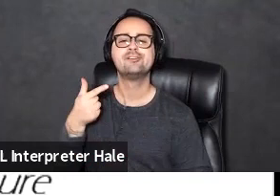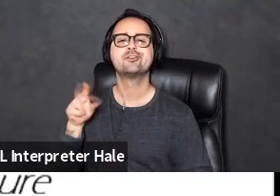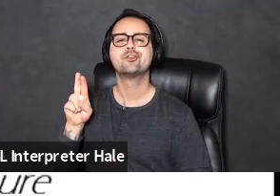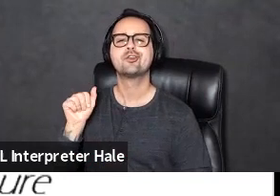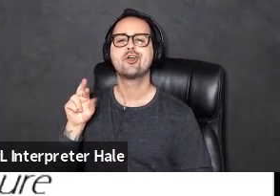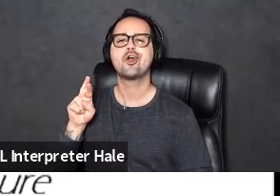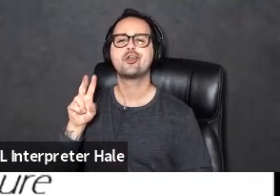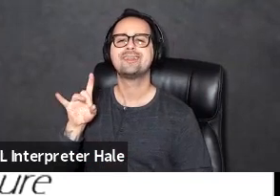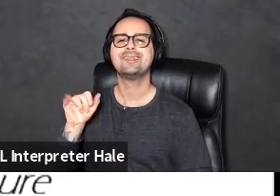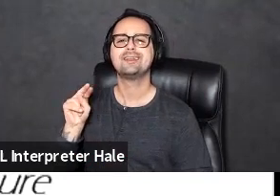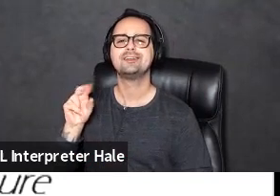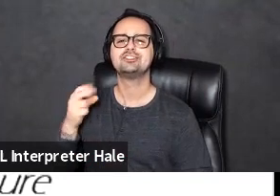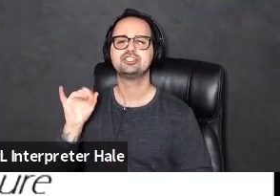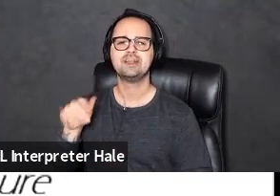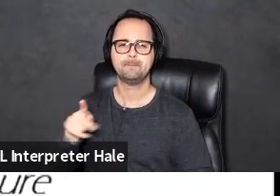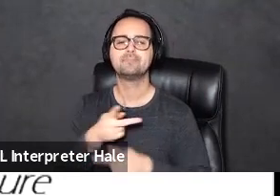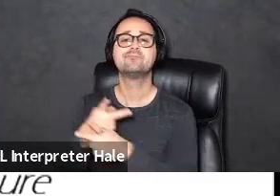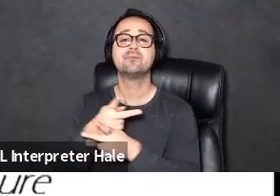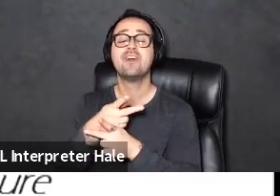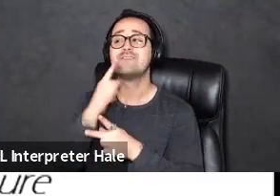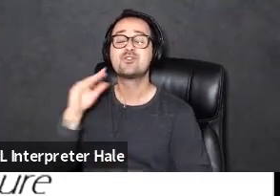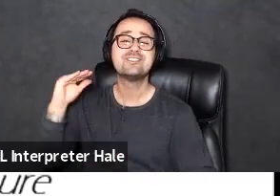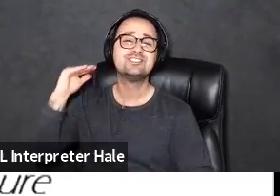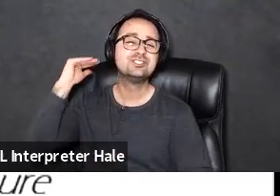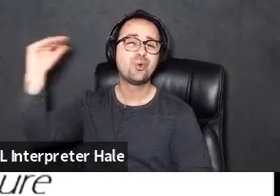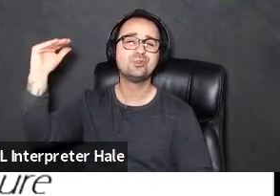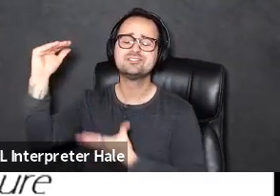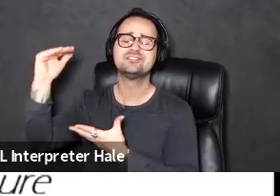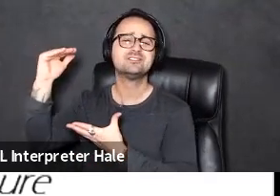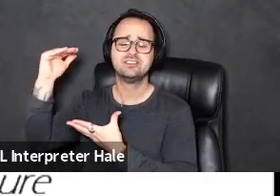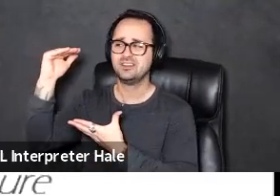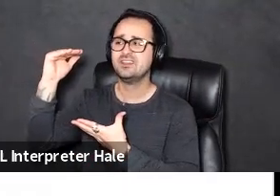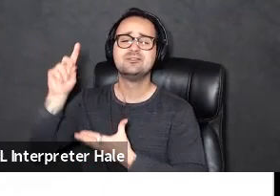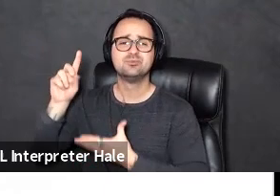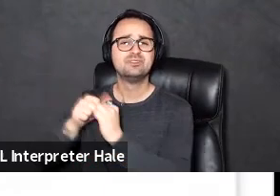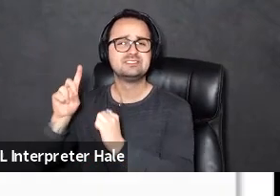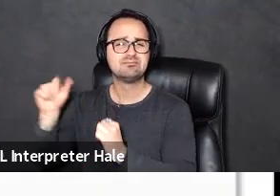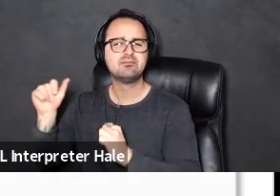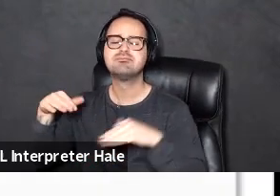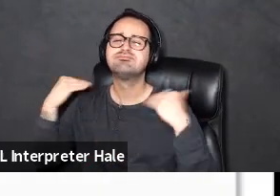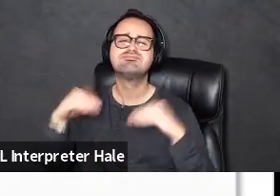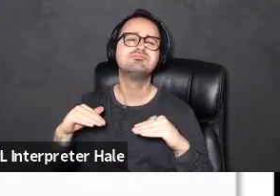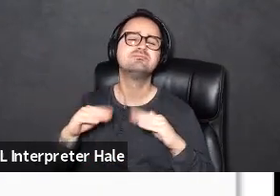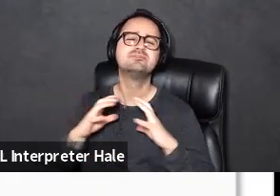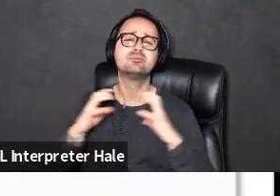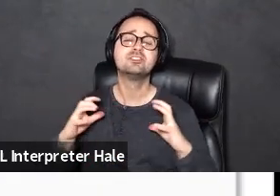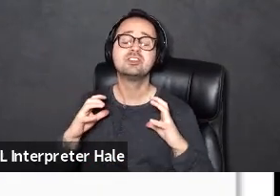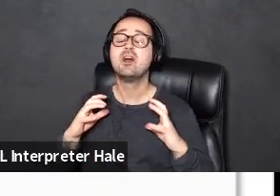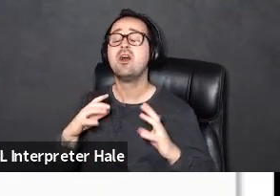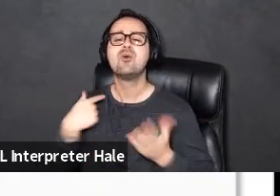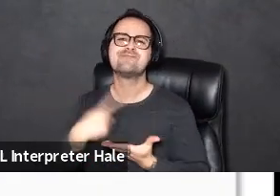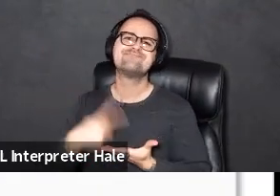an adult child tremendously. Like it just capsulizes the whole thing, you know, because when we talk